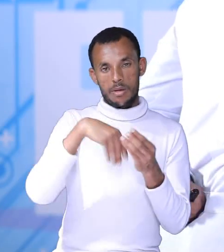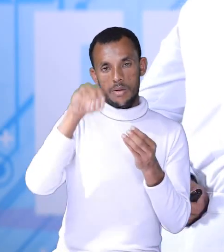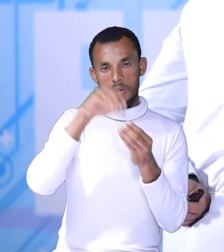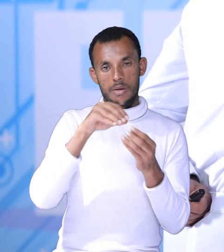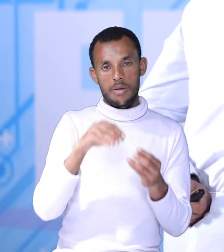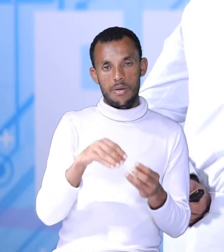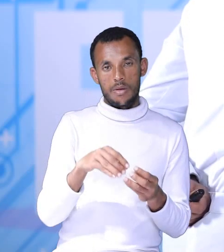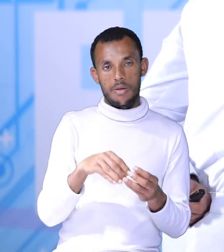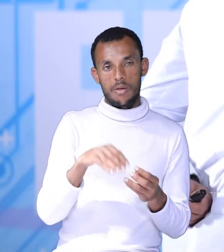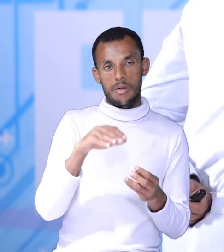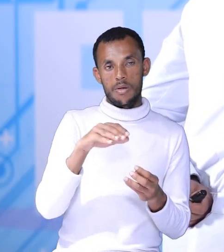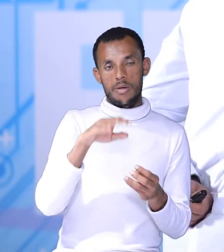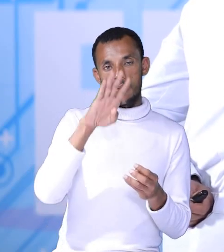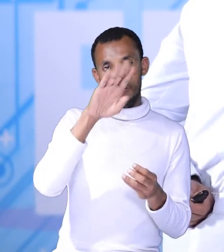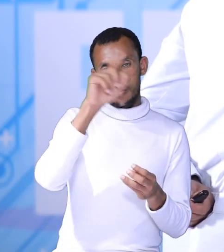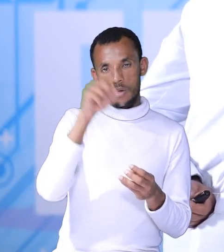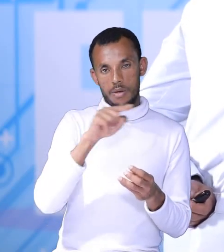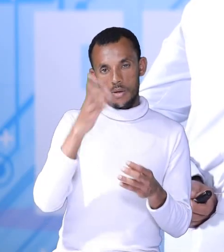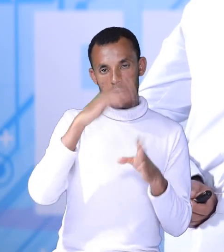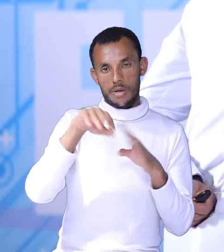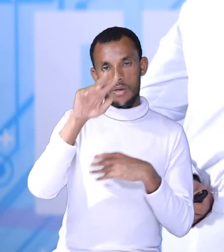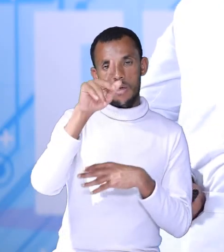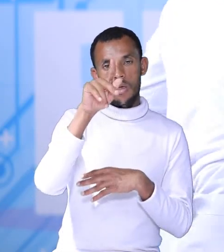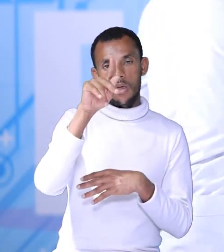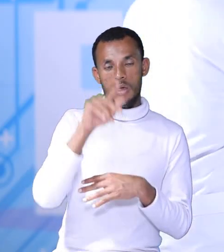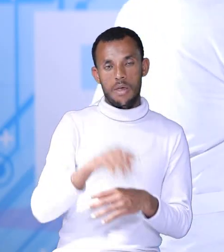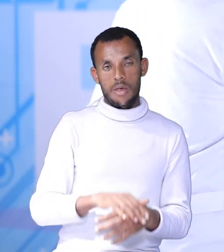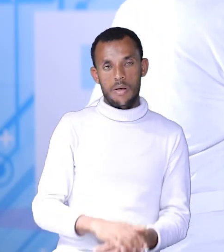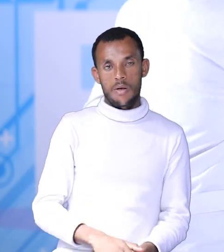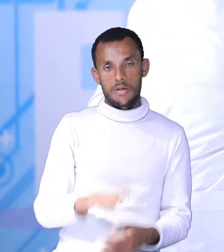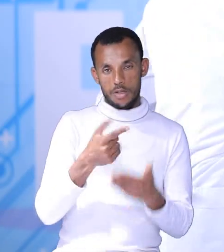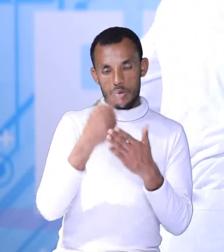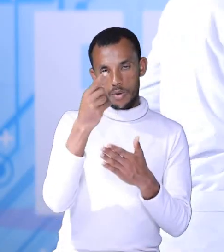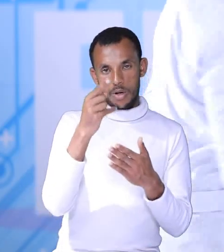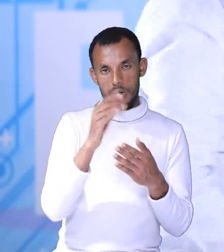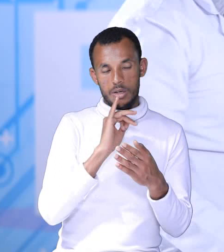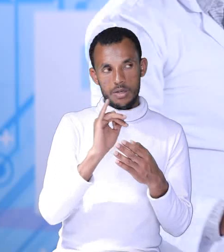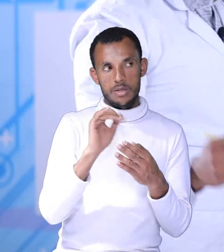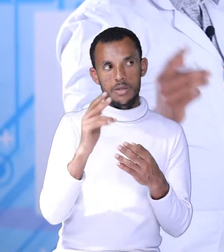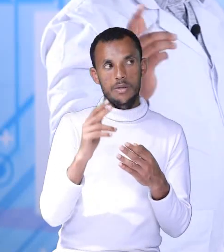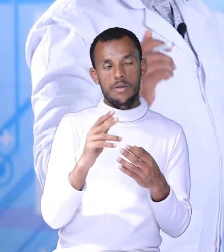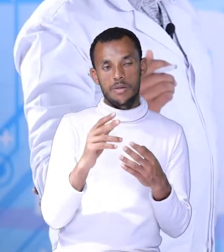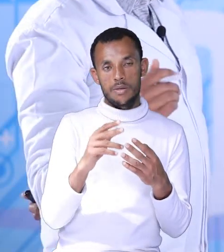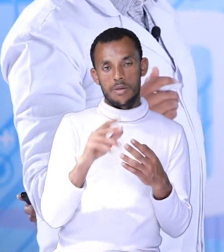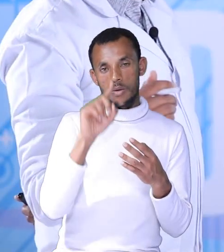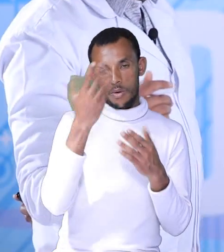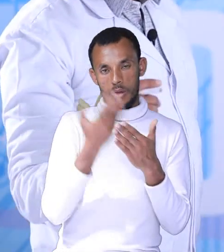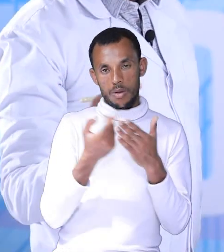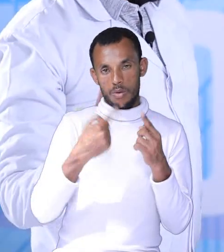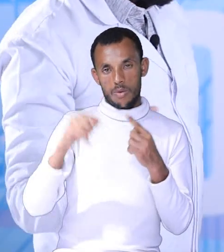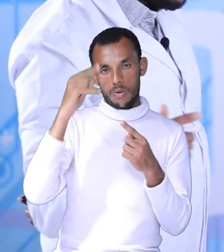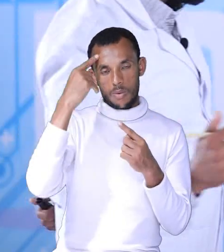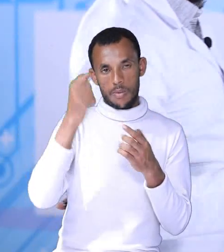plus Bz in the K. So this one is over there. One thing to